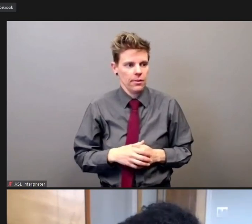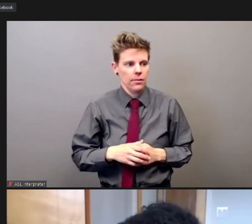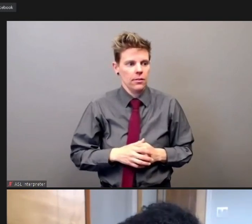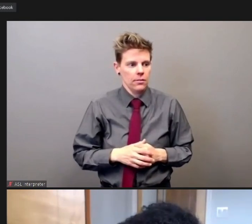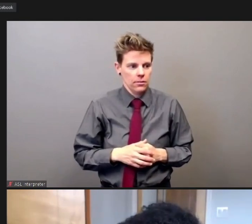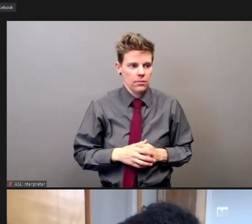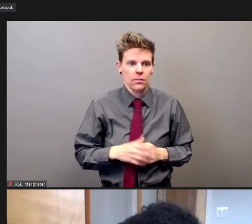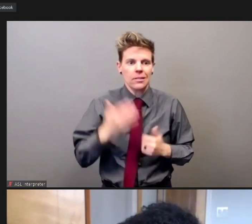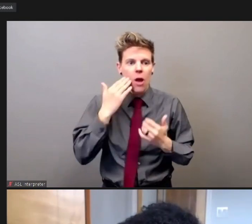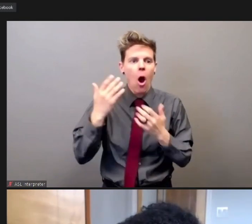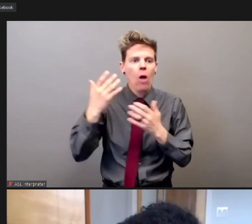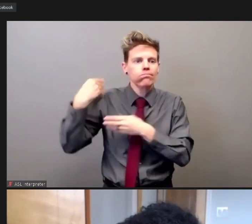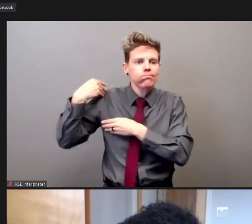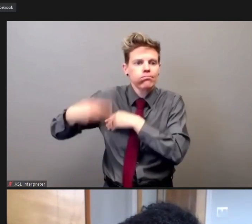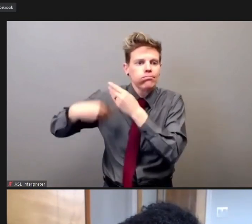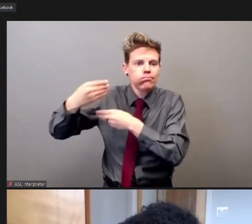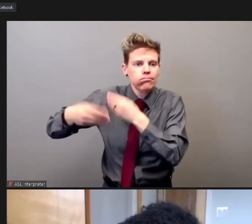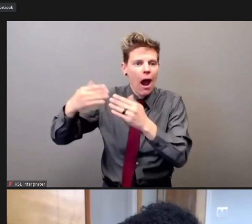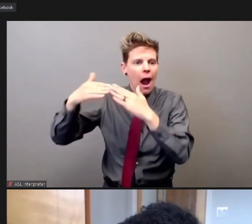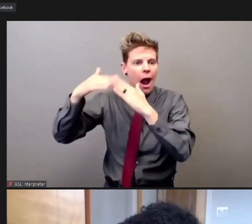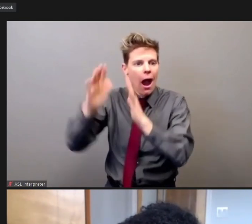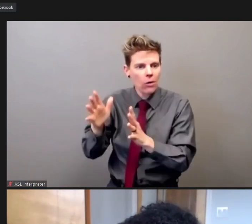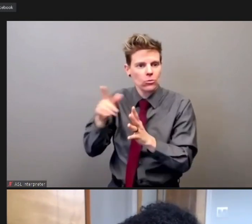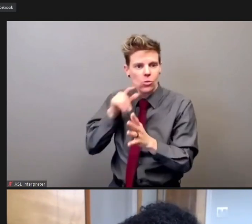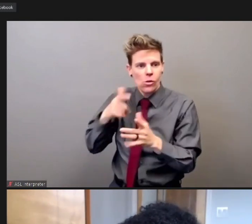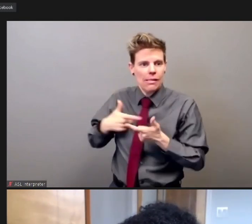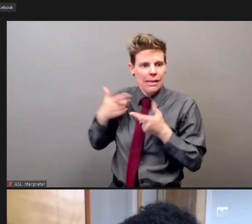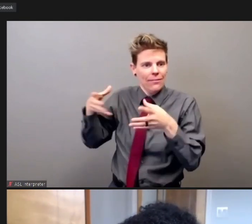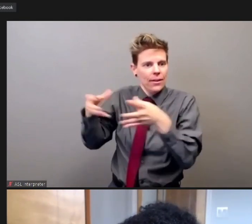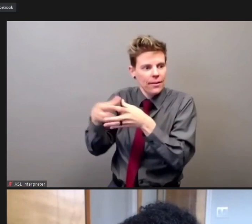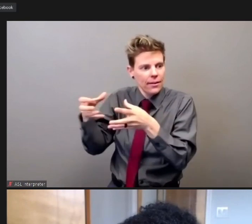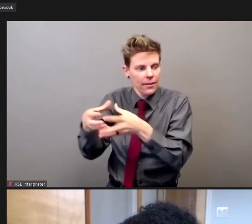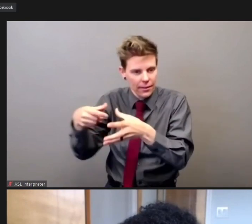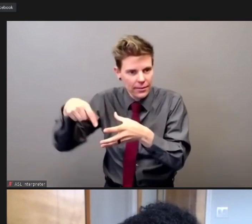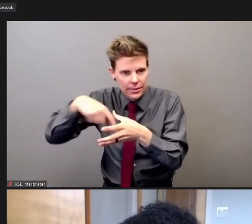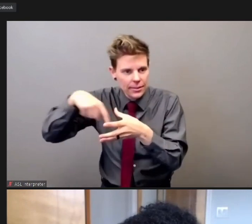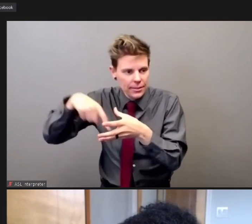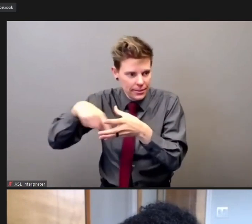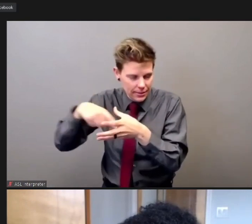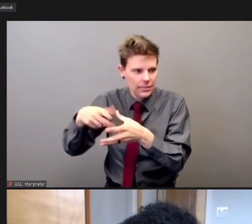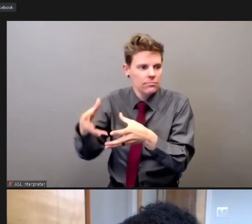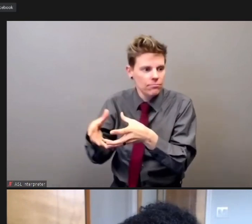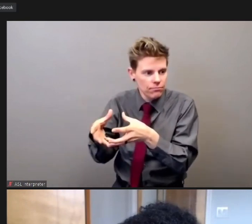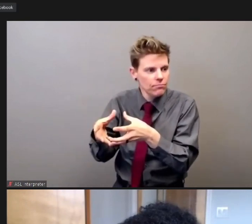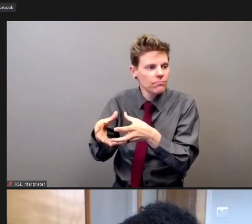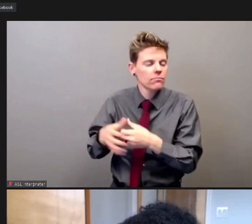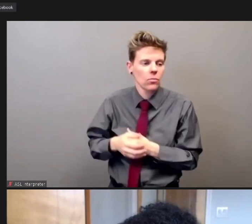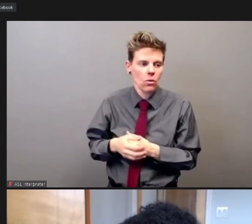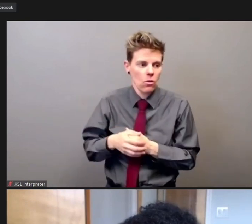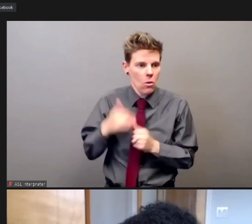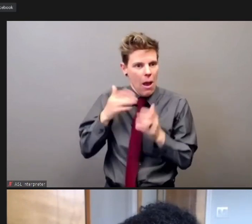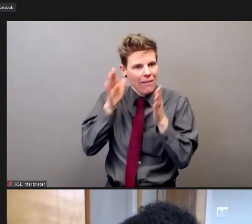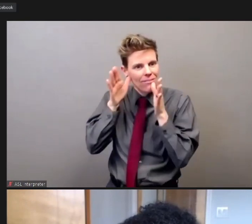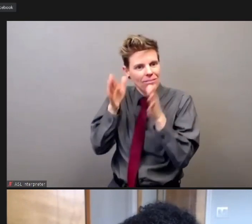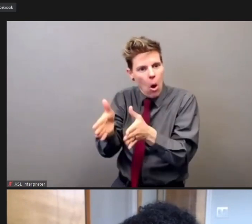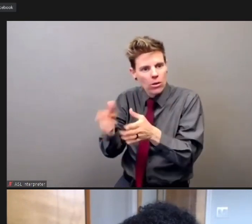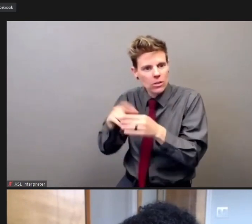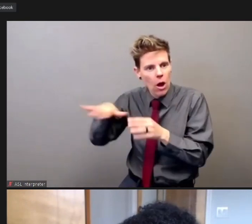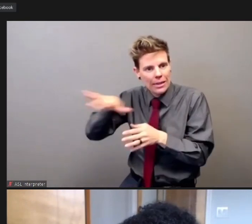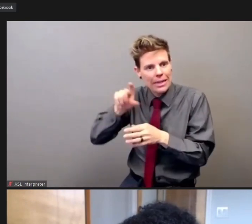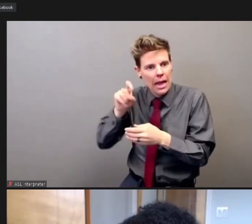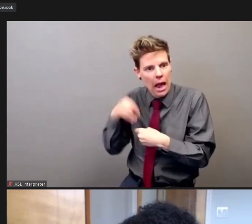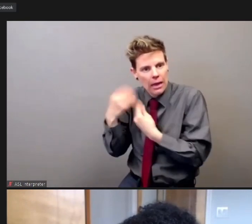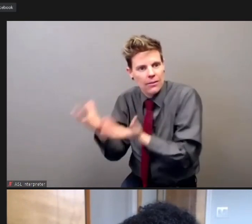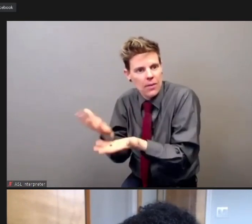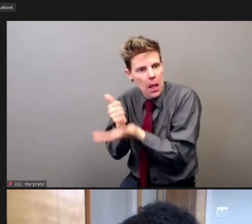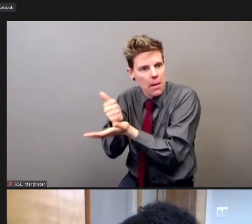issues are complex. This is how we get at it in the most effective way. And again, the benefit to all of that,